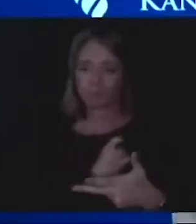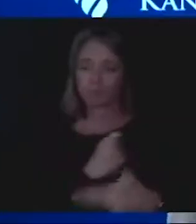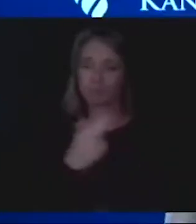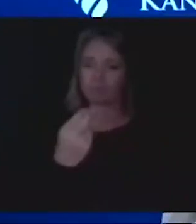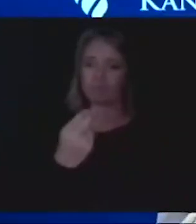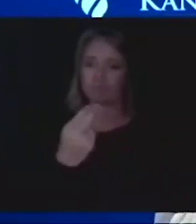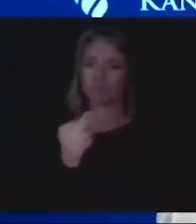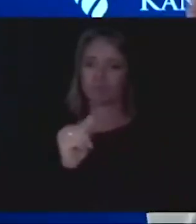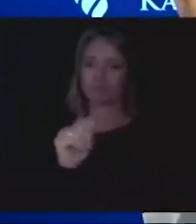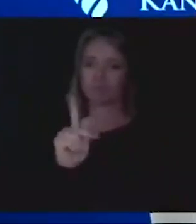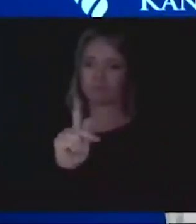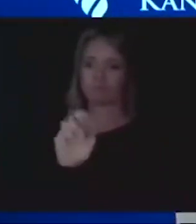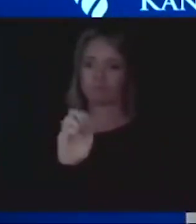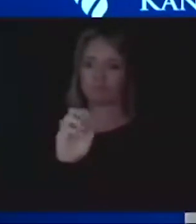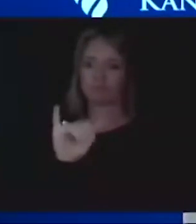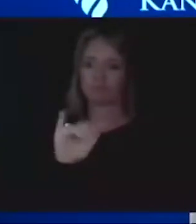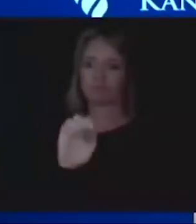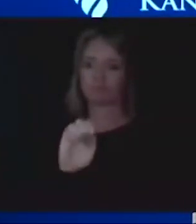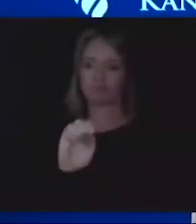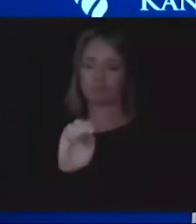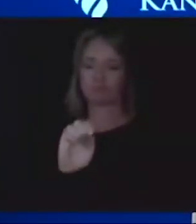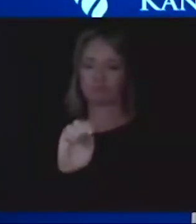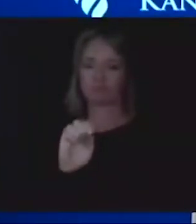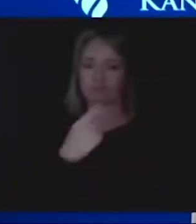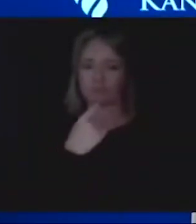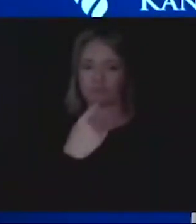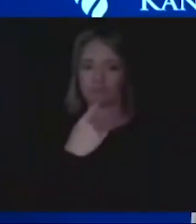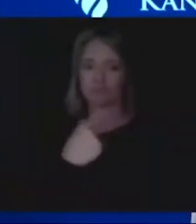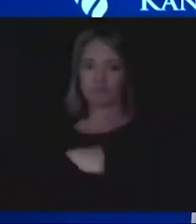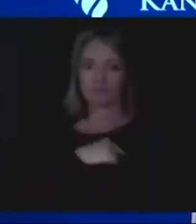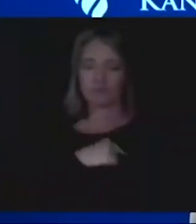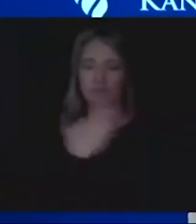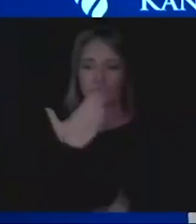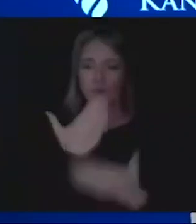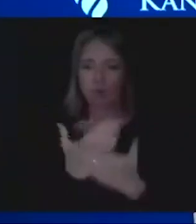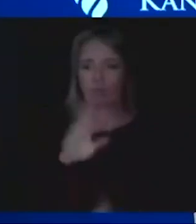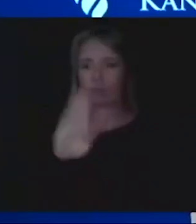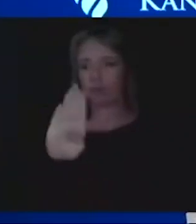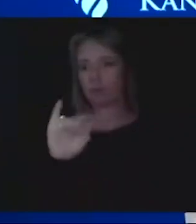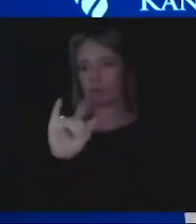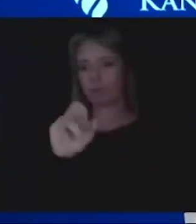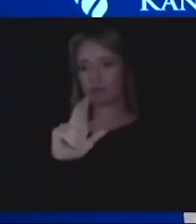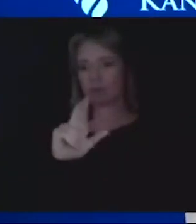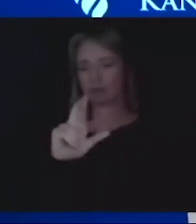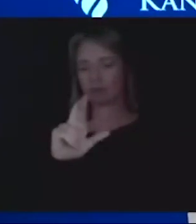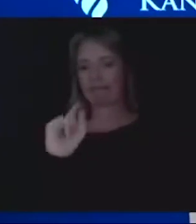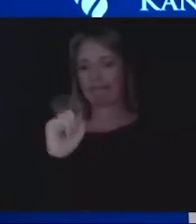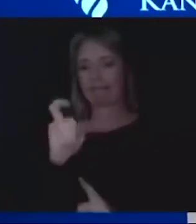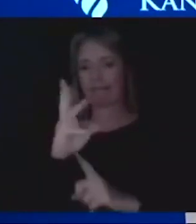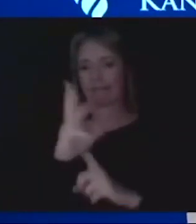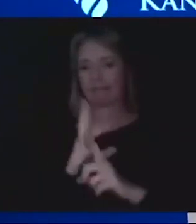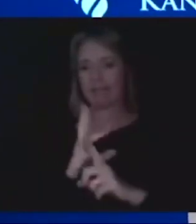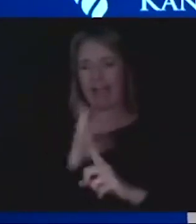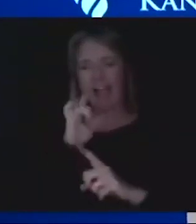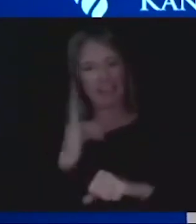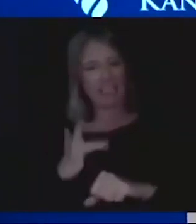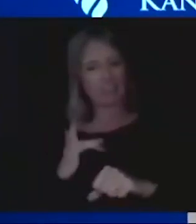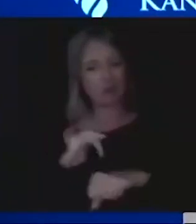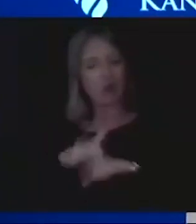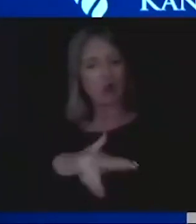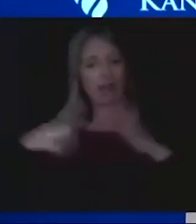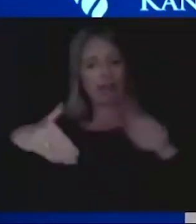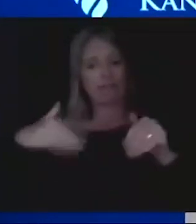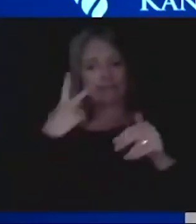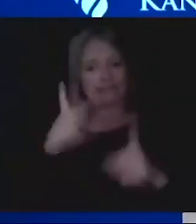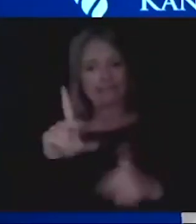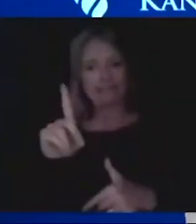out today saying, look, man, we can really have a great booster effect when we give one in 6 months. Yeah. I think it's too early yet. We haven't seen that data. It's not published. We want to